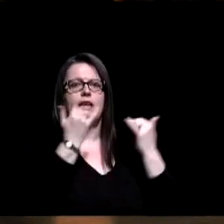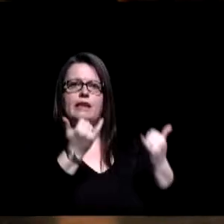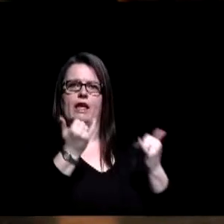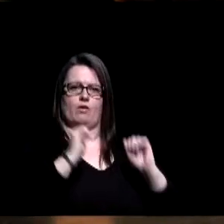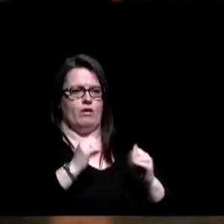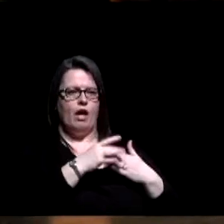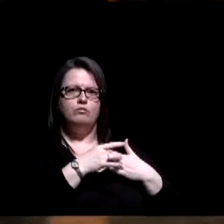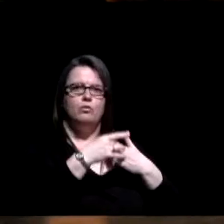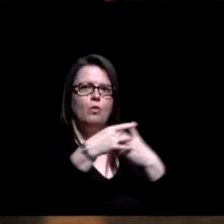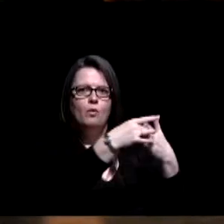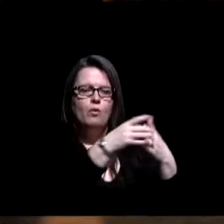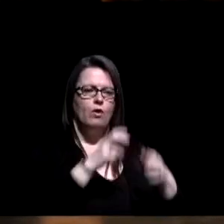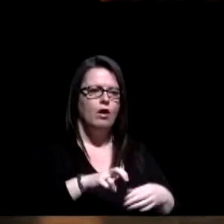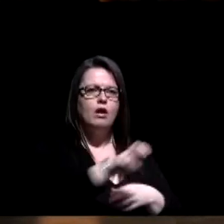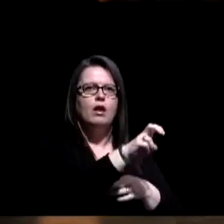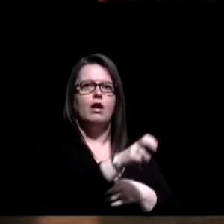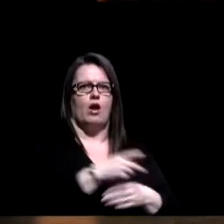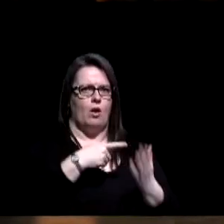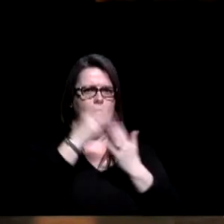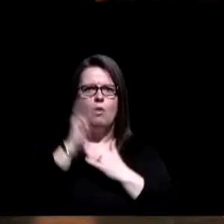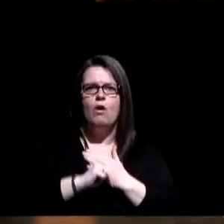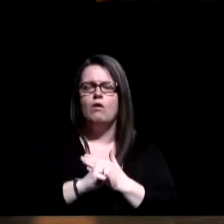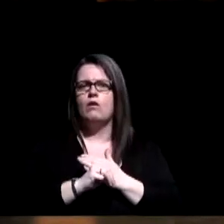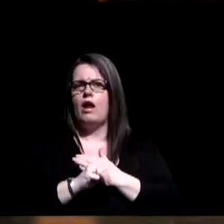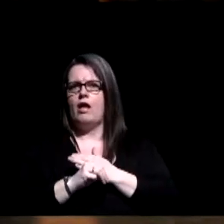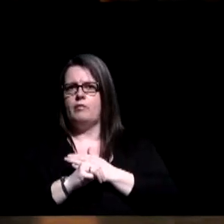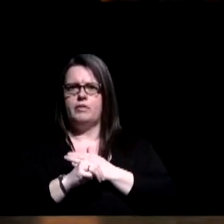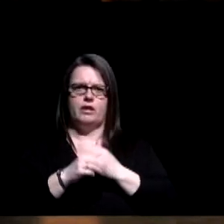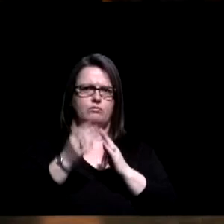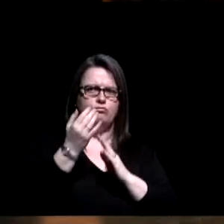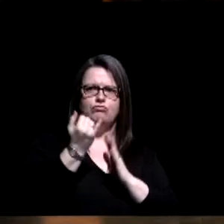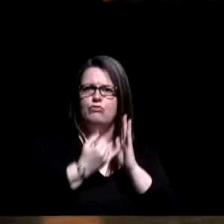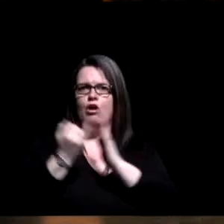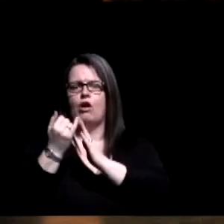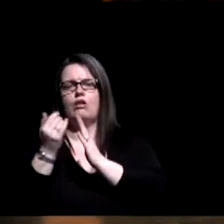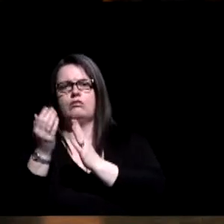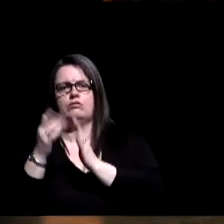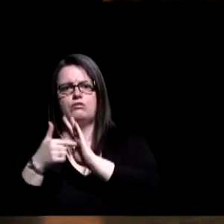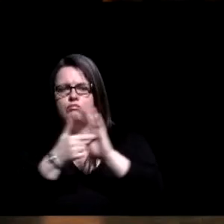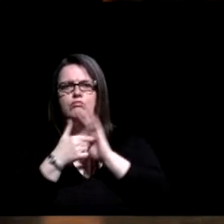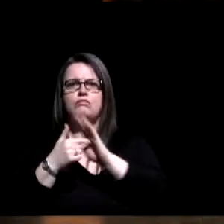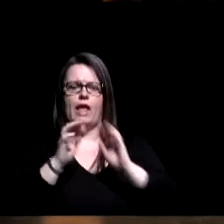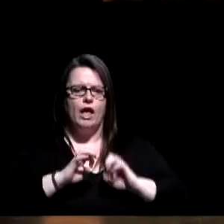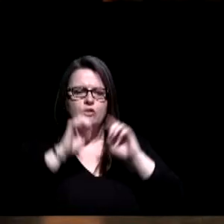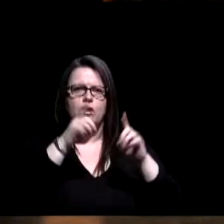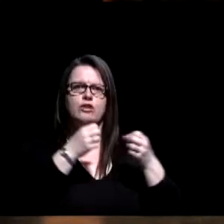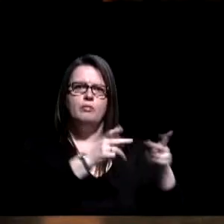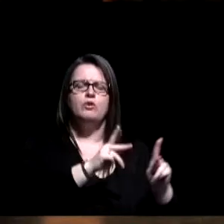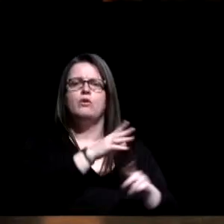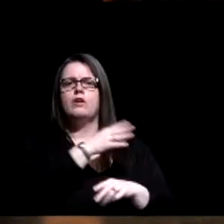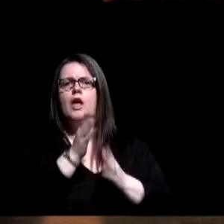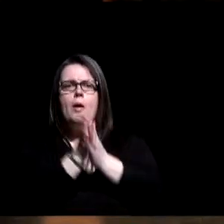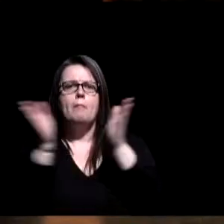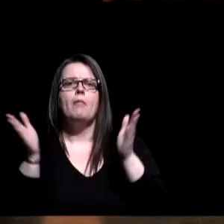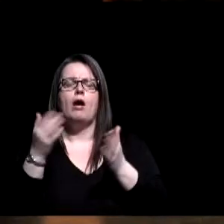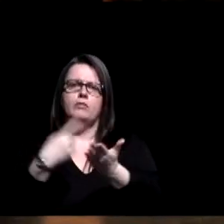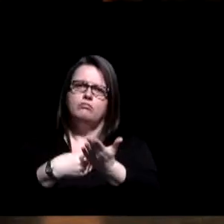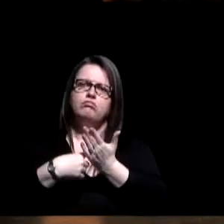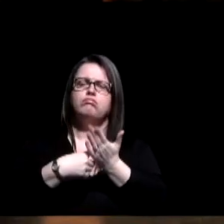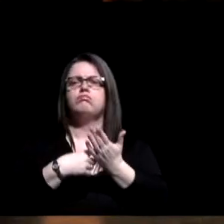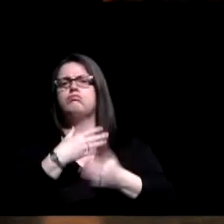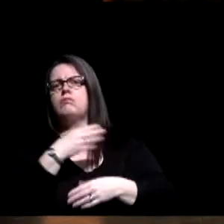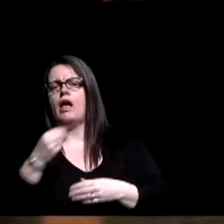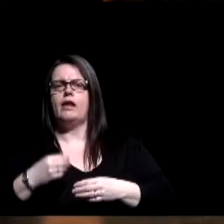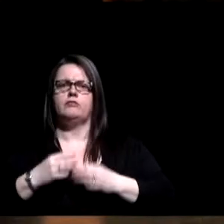tours, programming, exhibits, educational offerings, public dialogues, and debates. The